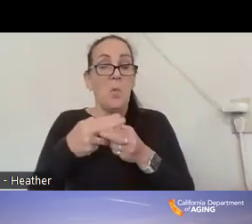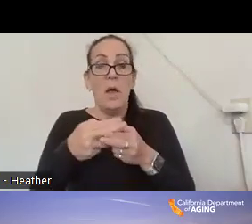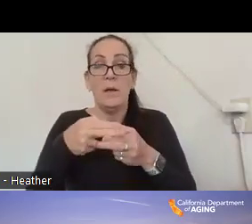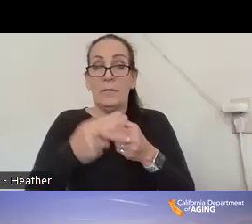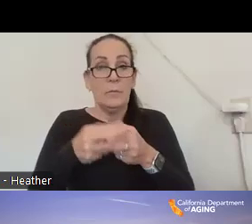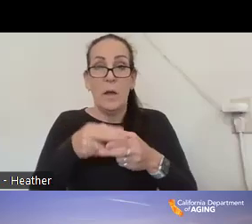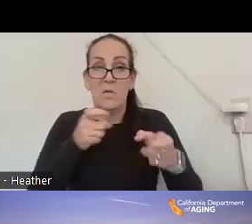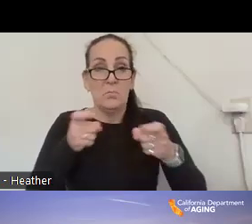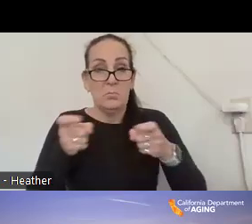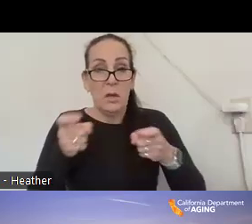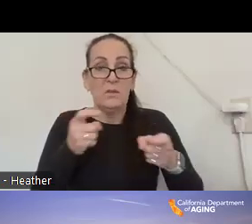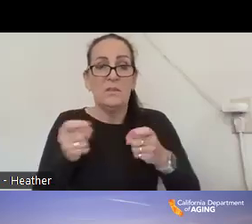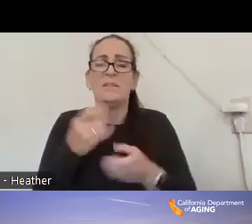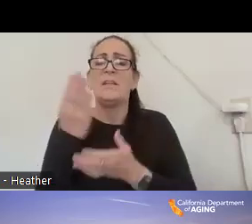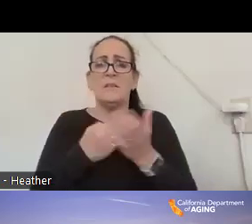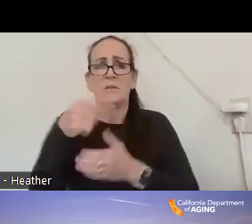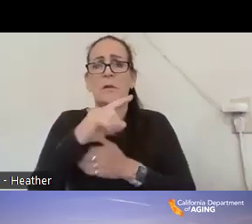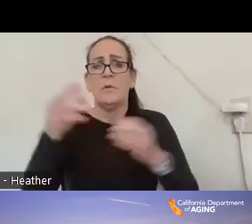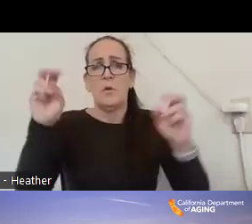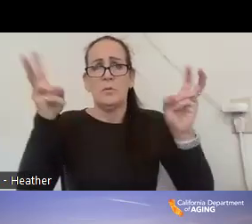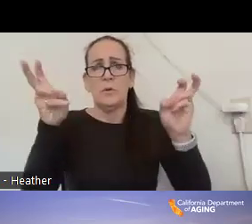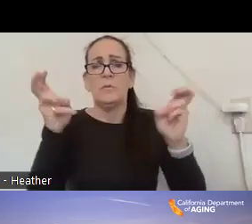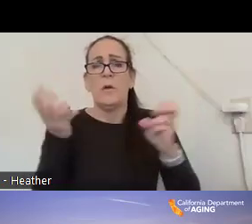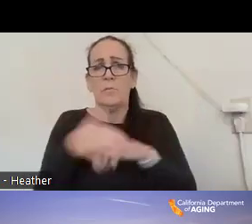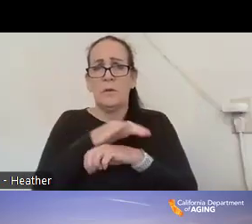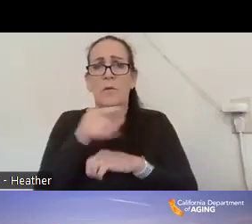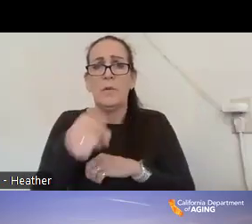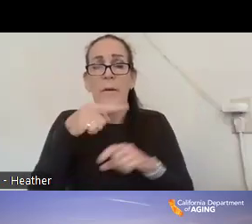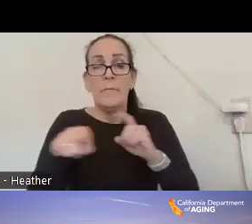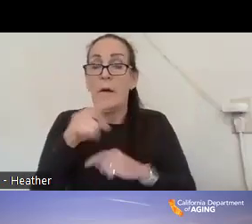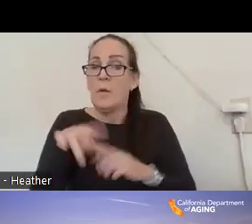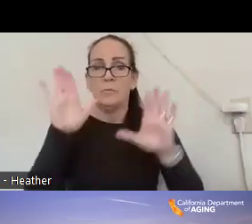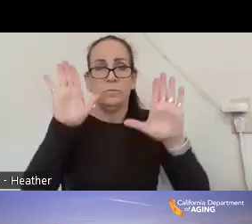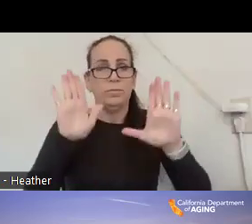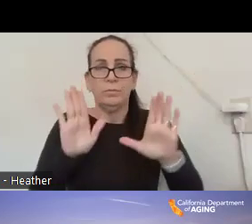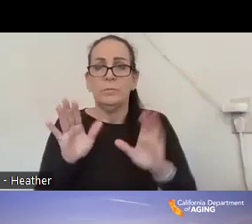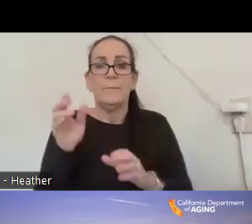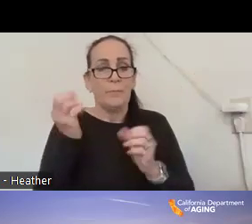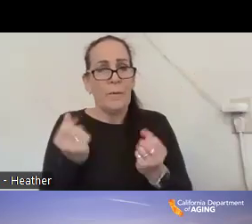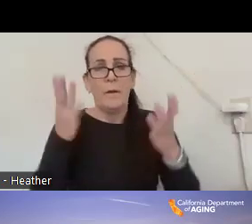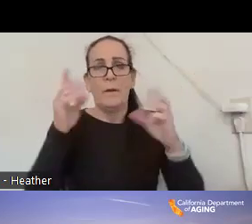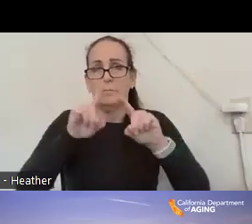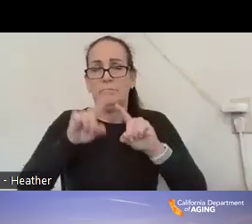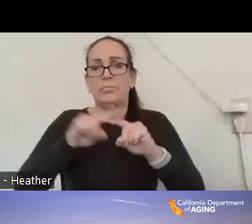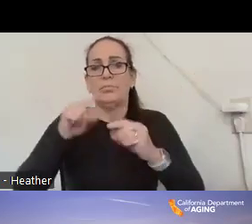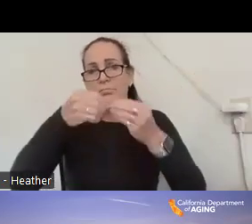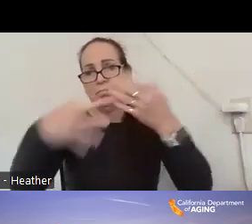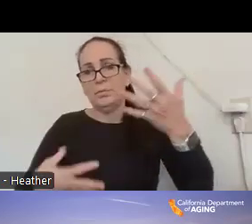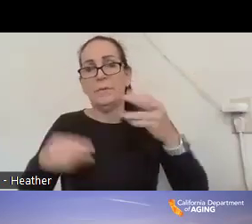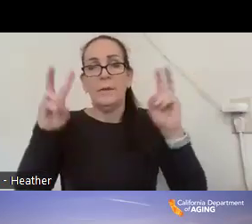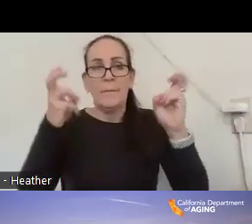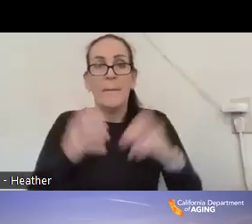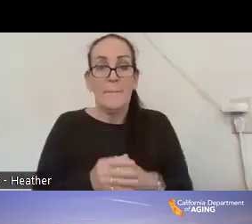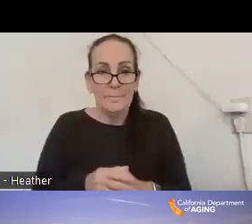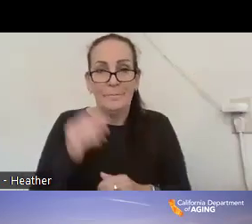of the topics that were covered, but it was incredible. There were many, many different topics. So